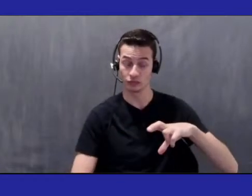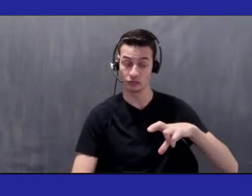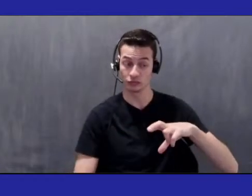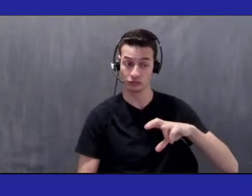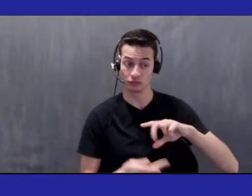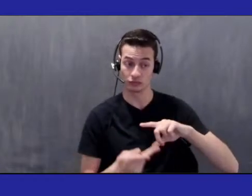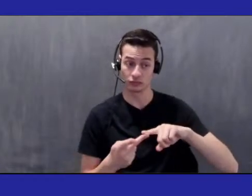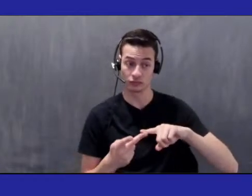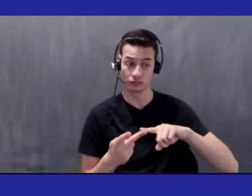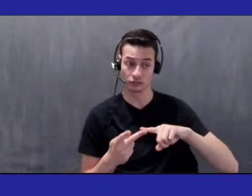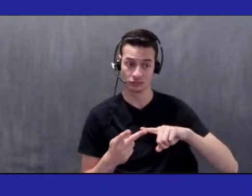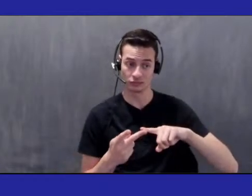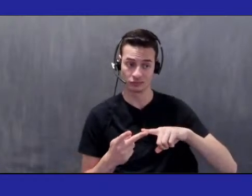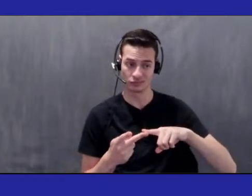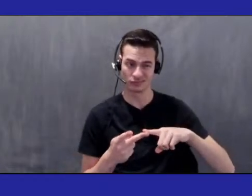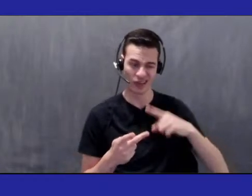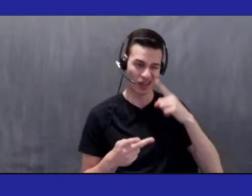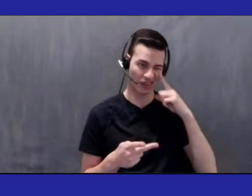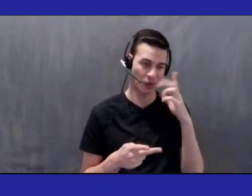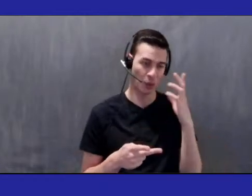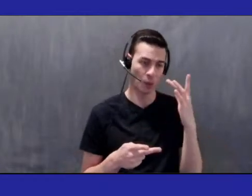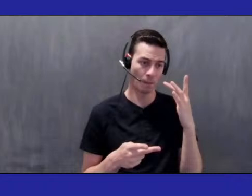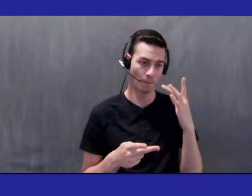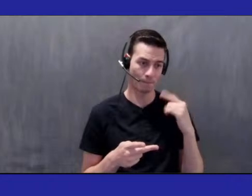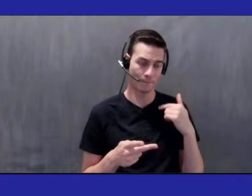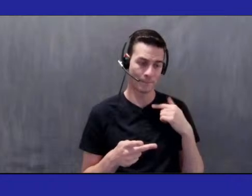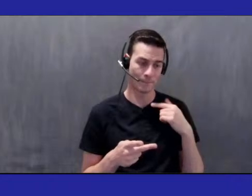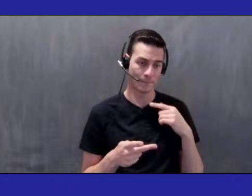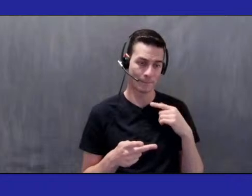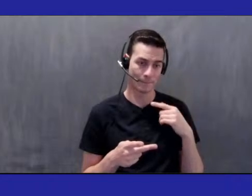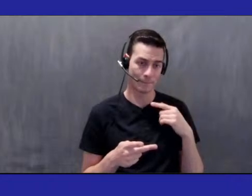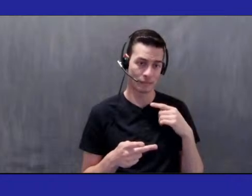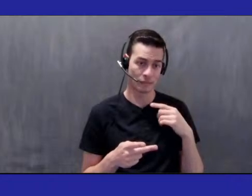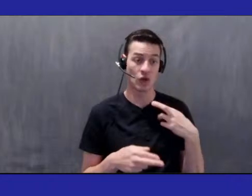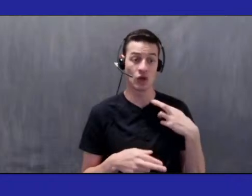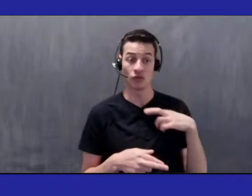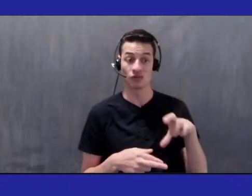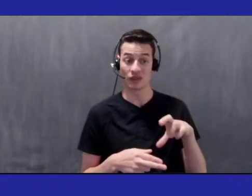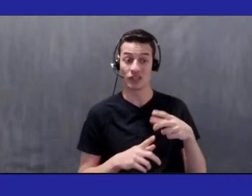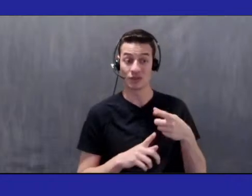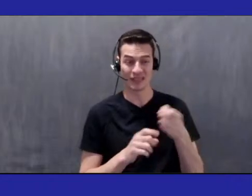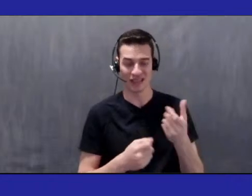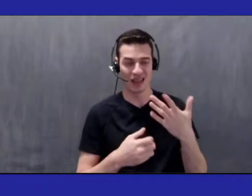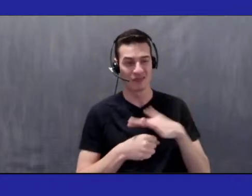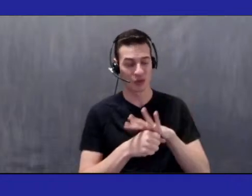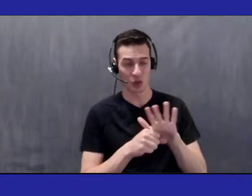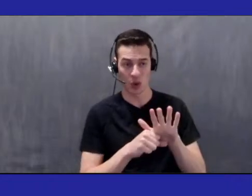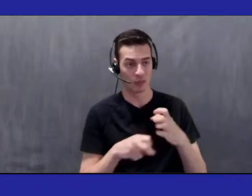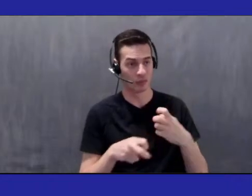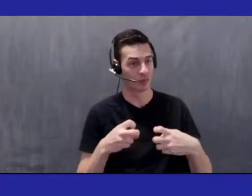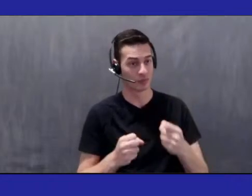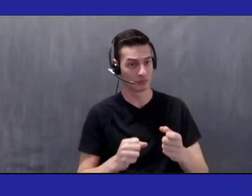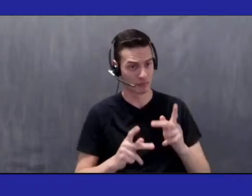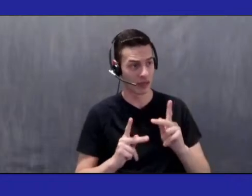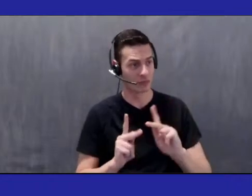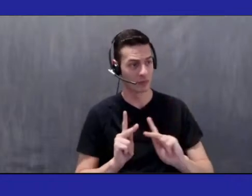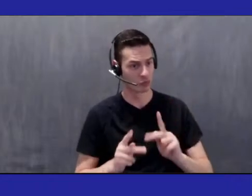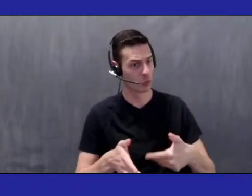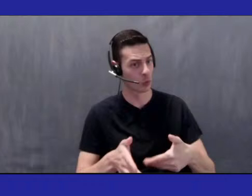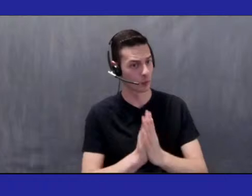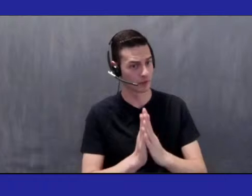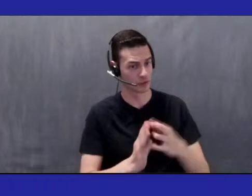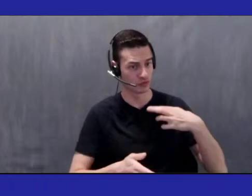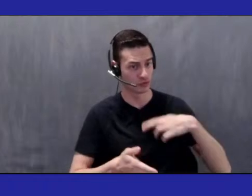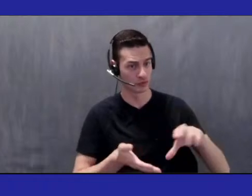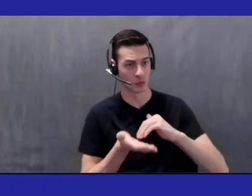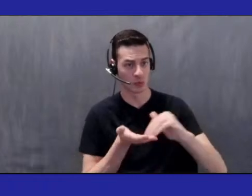think that comes from a lot of the COVID issues that we had, and that many employees did request